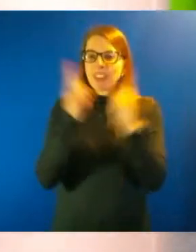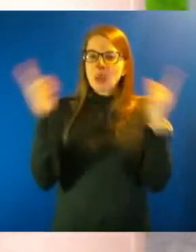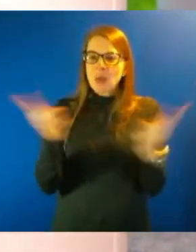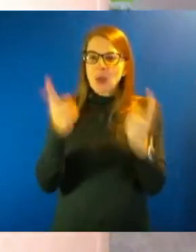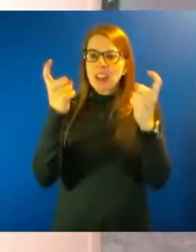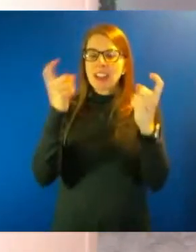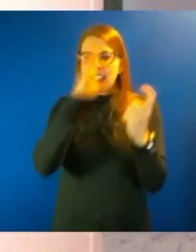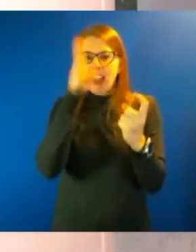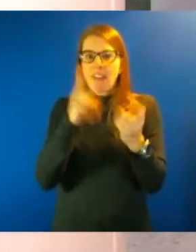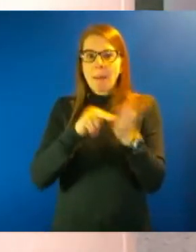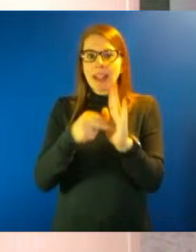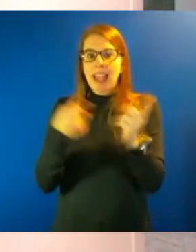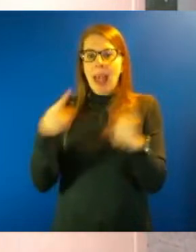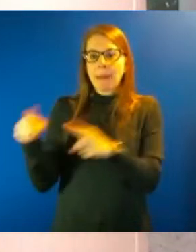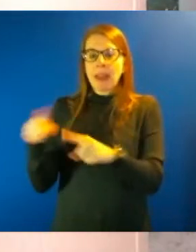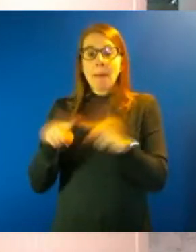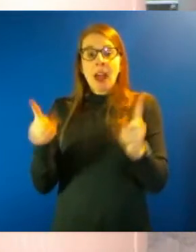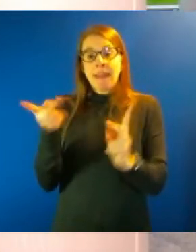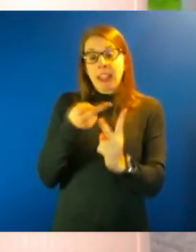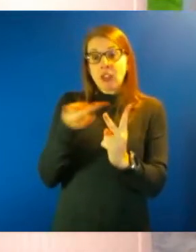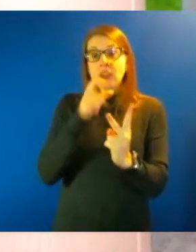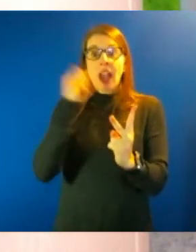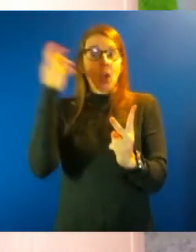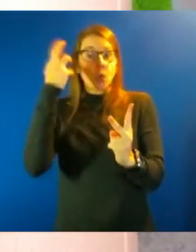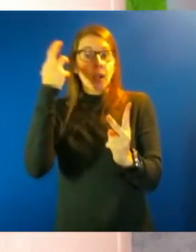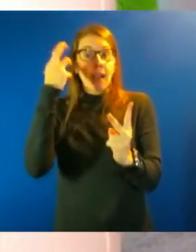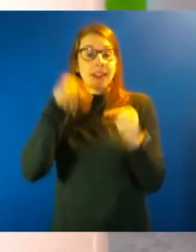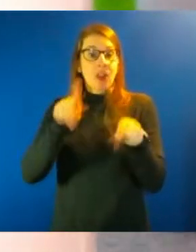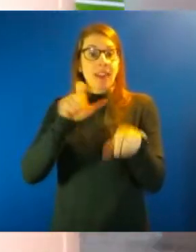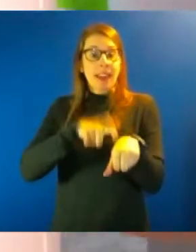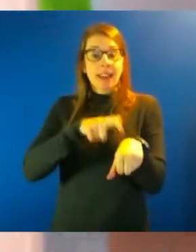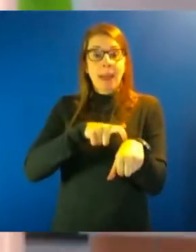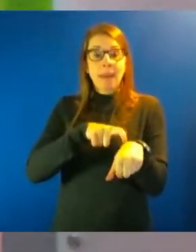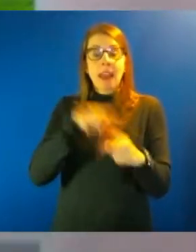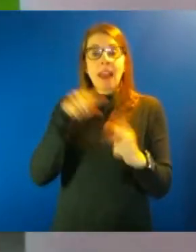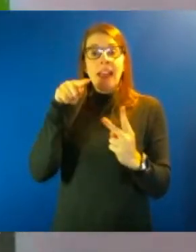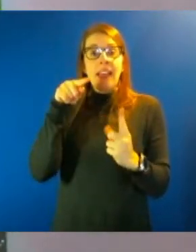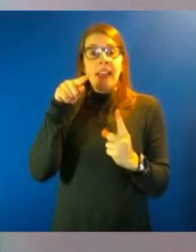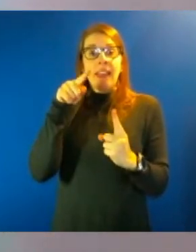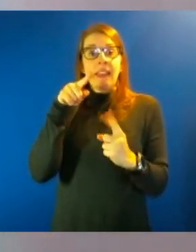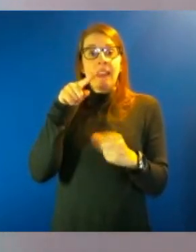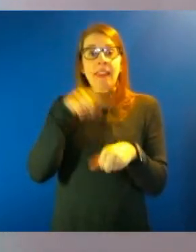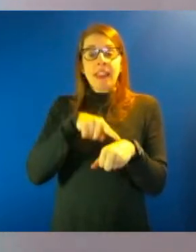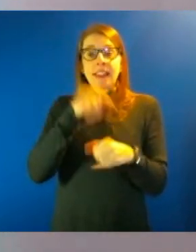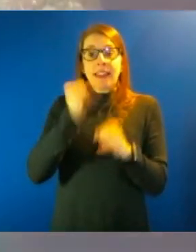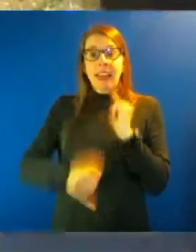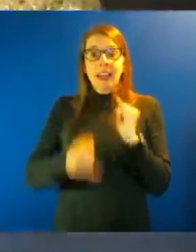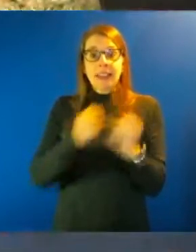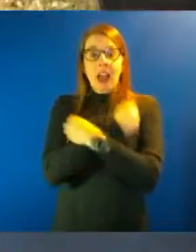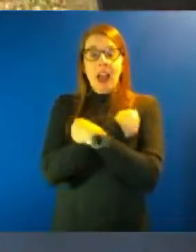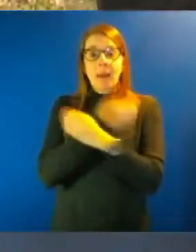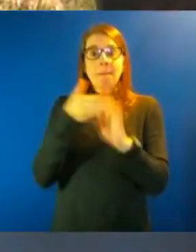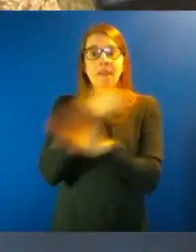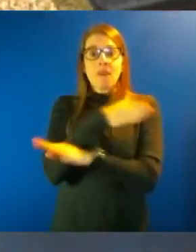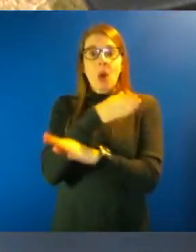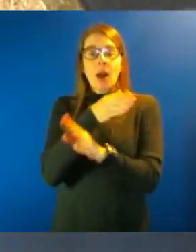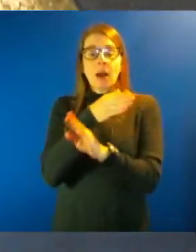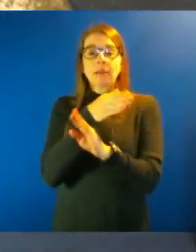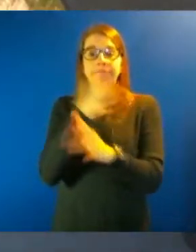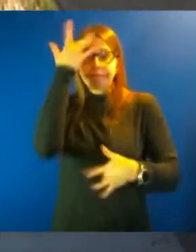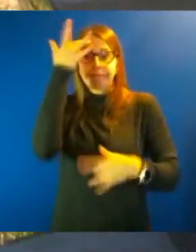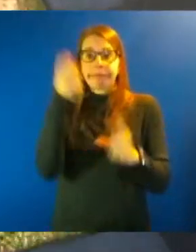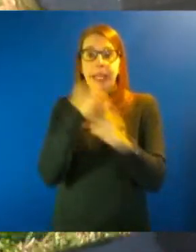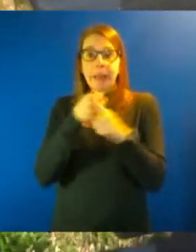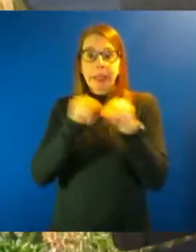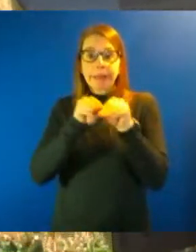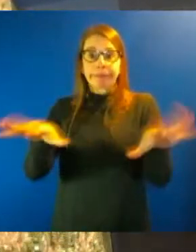happen. But what these two didn't realize at the time is this would be one of their last hugs before the pandemic hit.